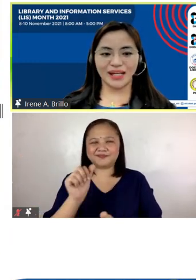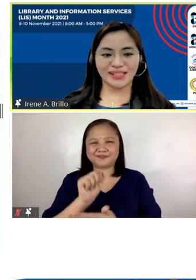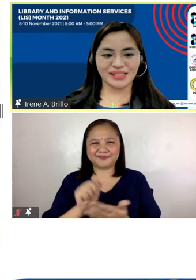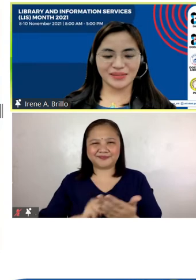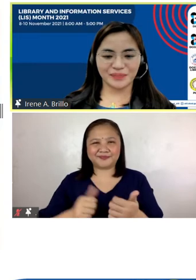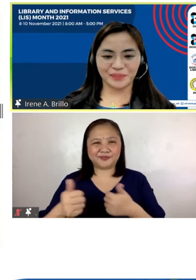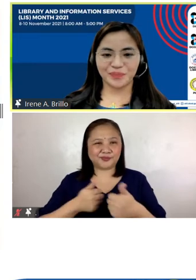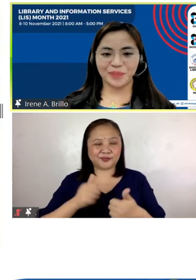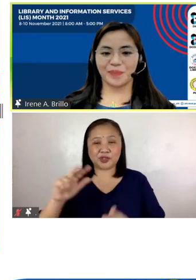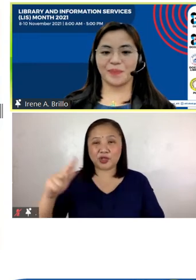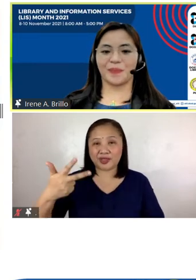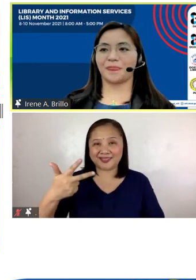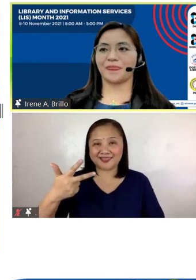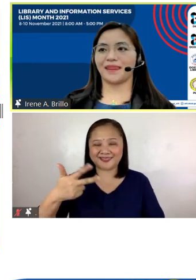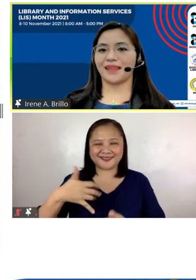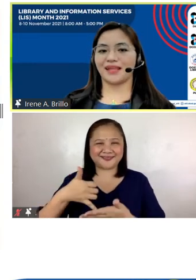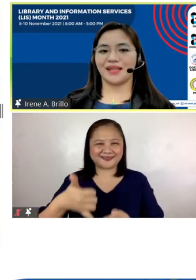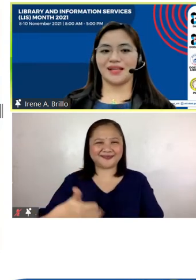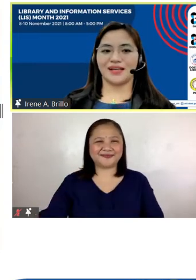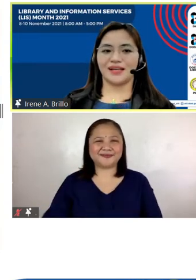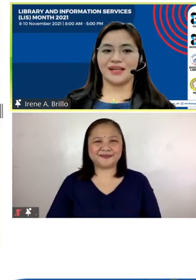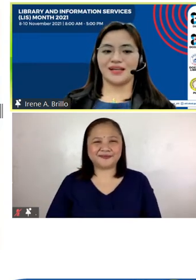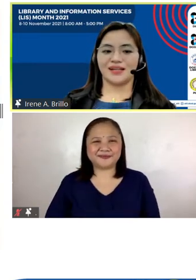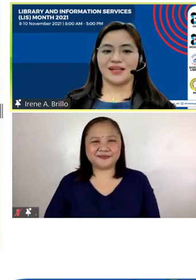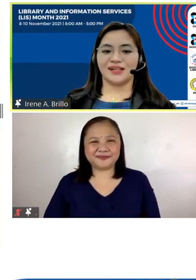third place,